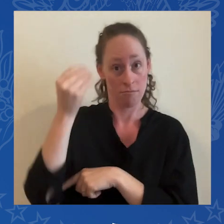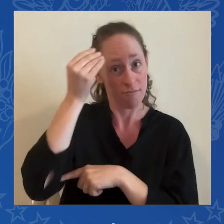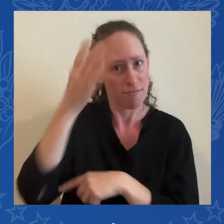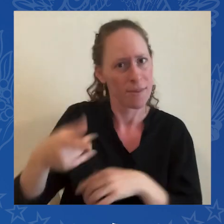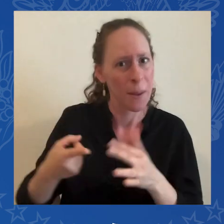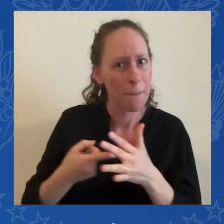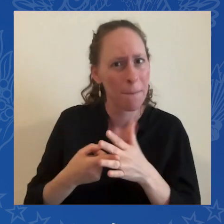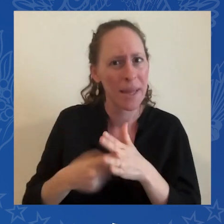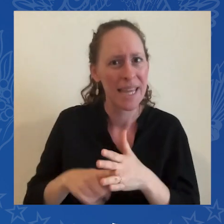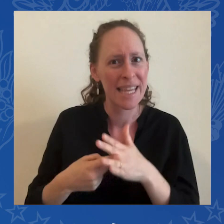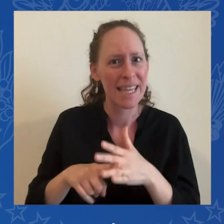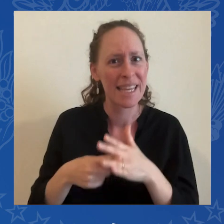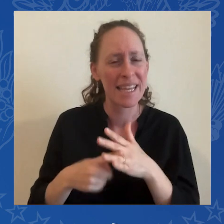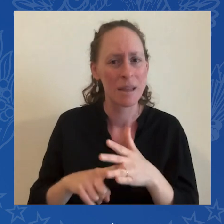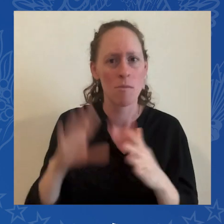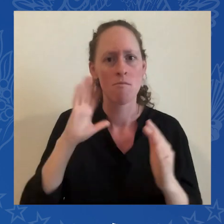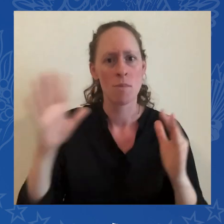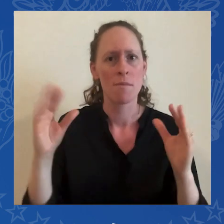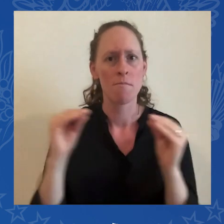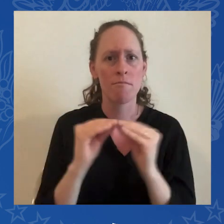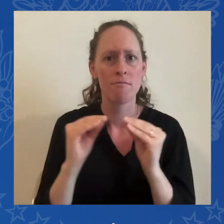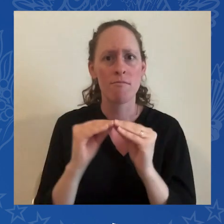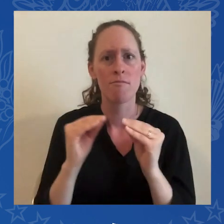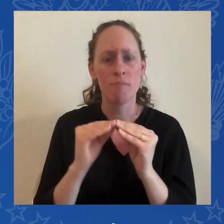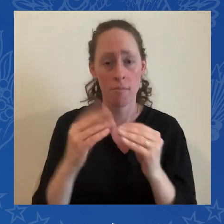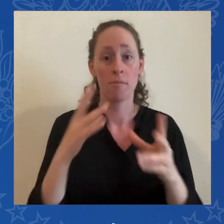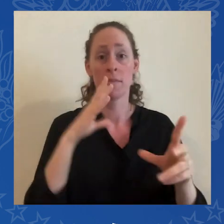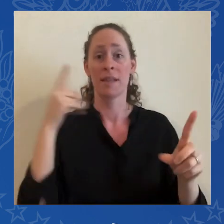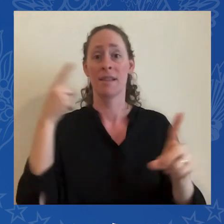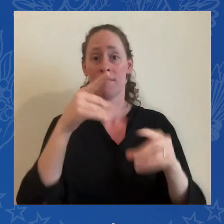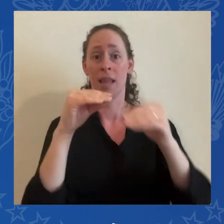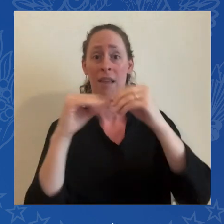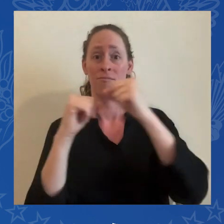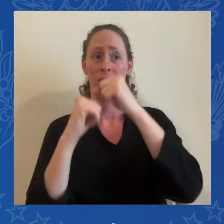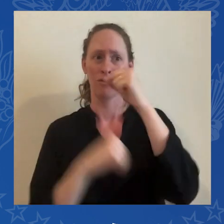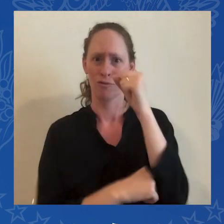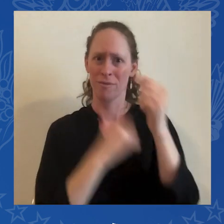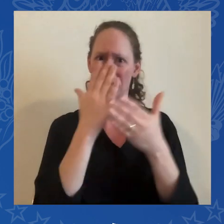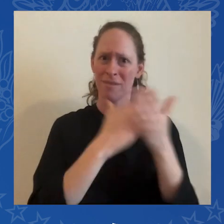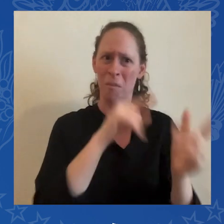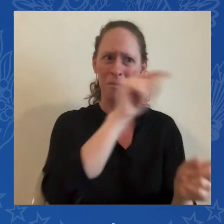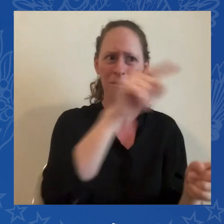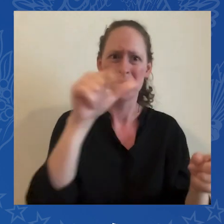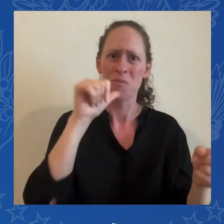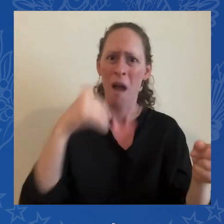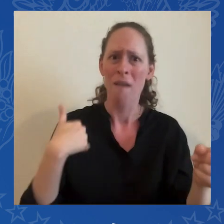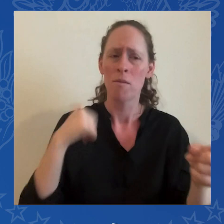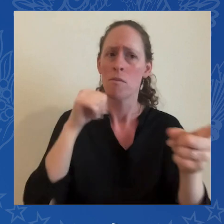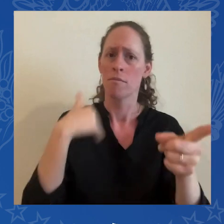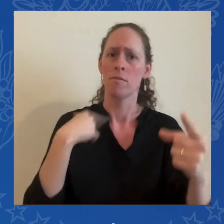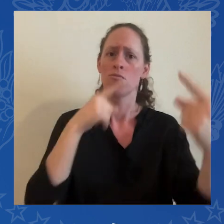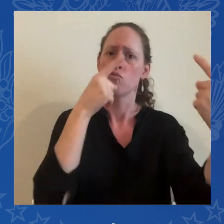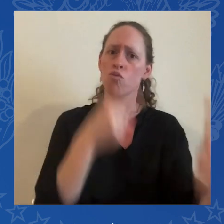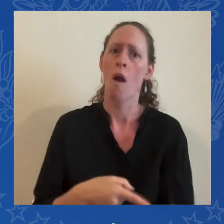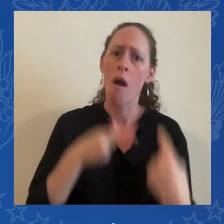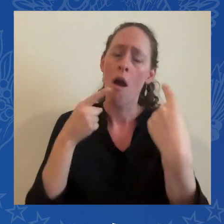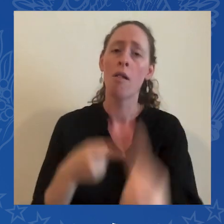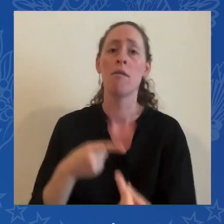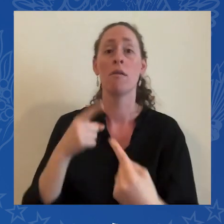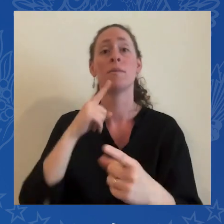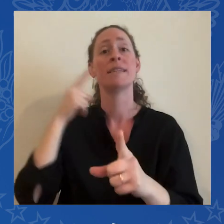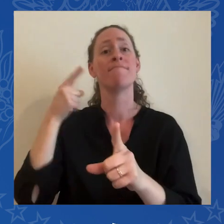to close the infrastructure gap and in low and middle income countries. And as we begin the next year,